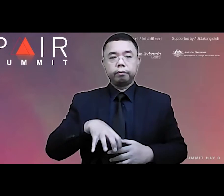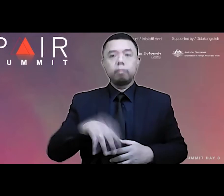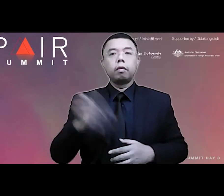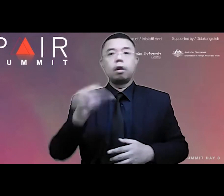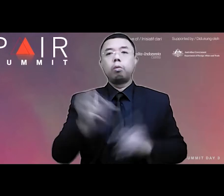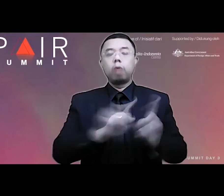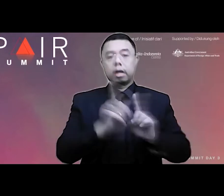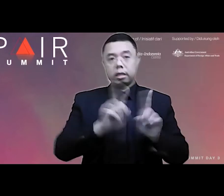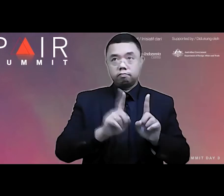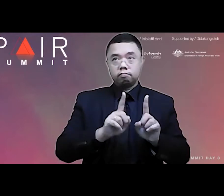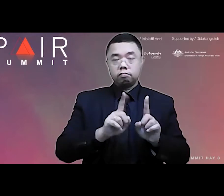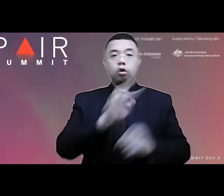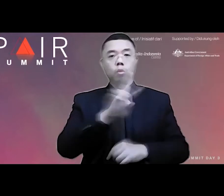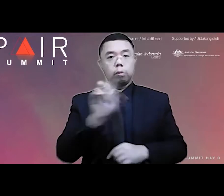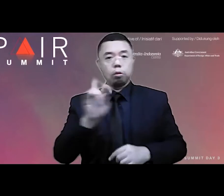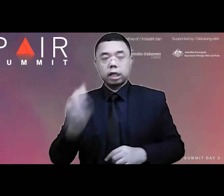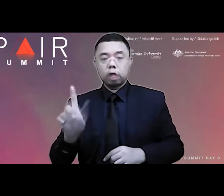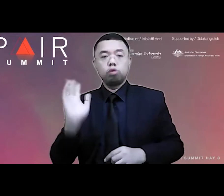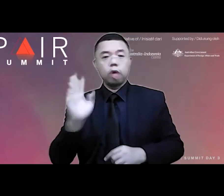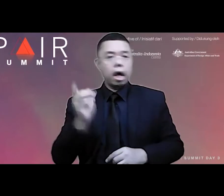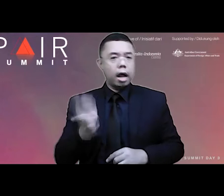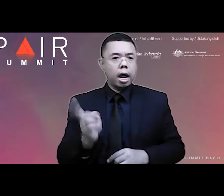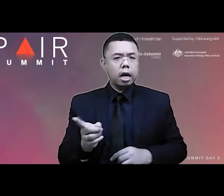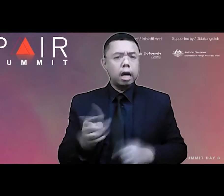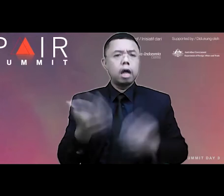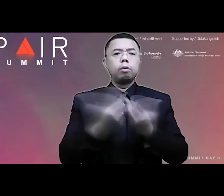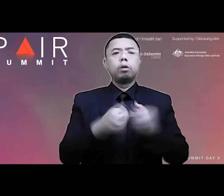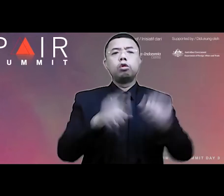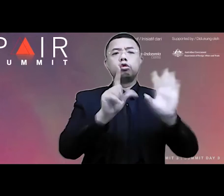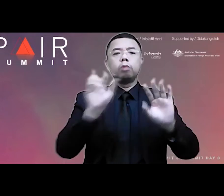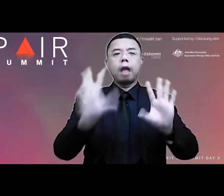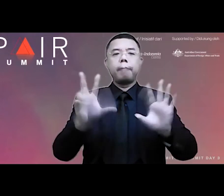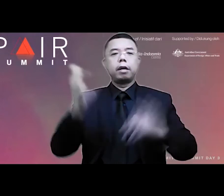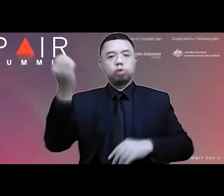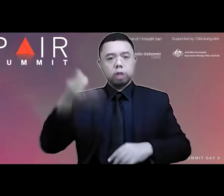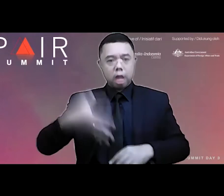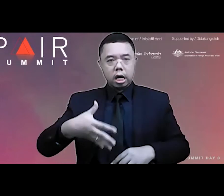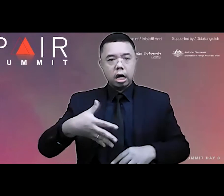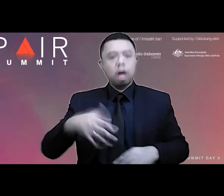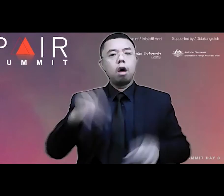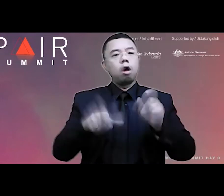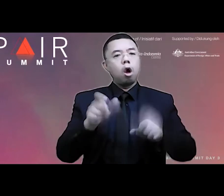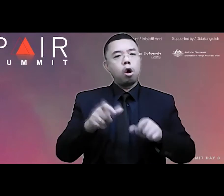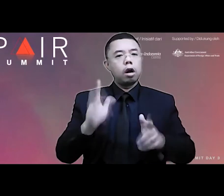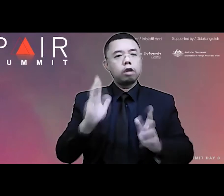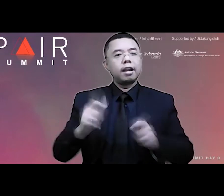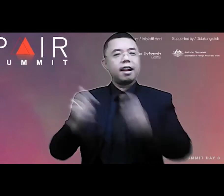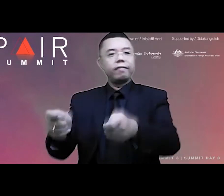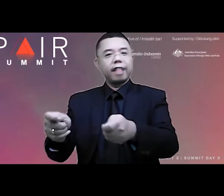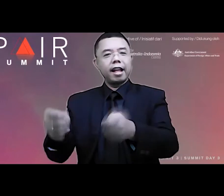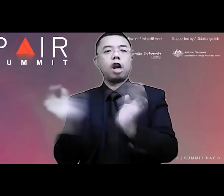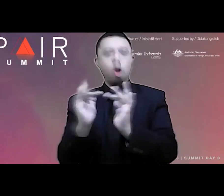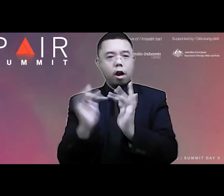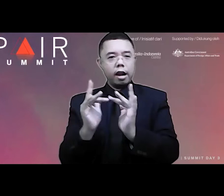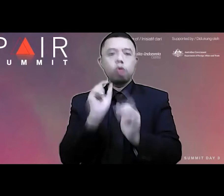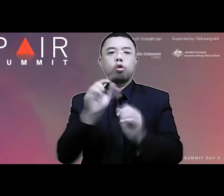been 78 million online registered for the pre-job card since the launching of pre-job